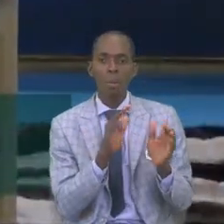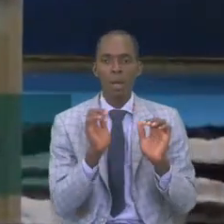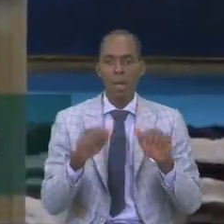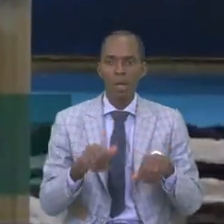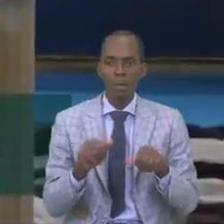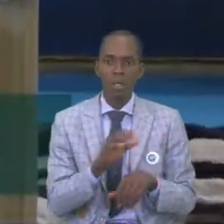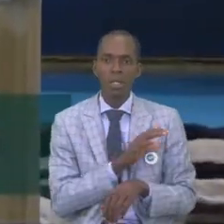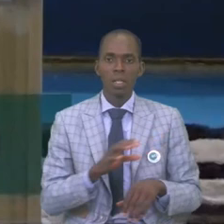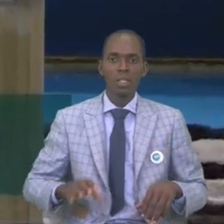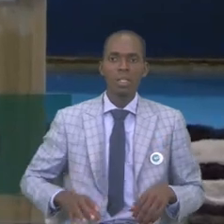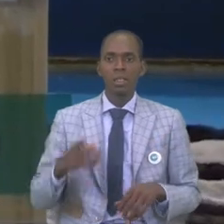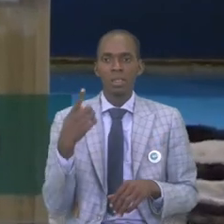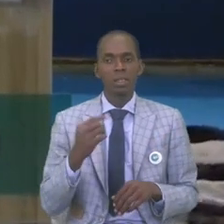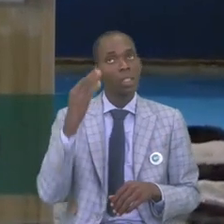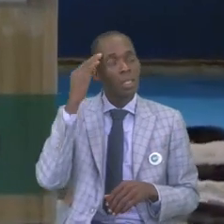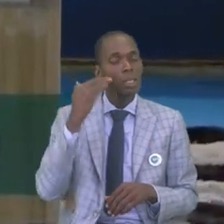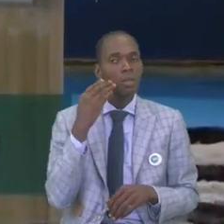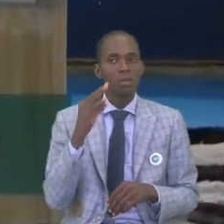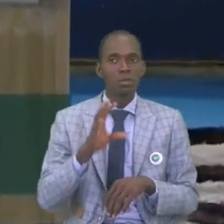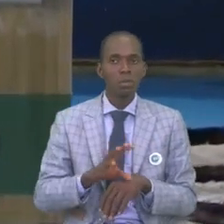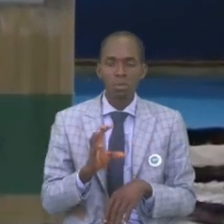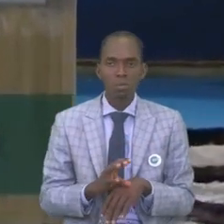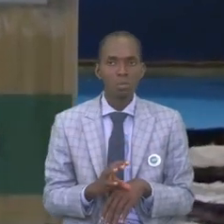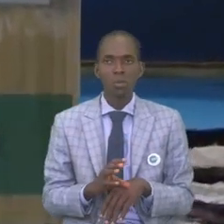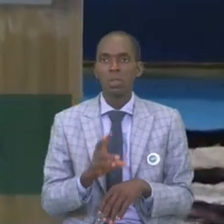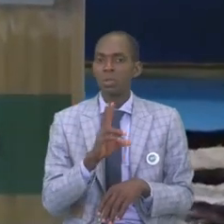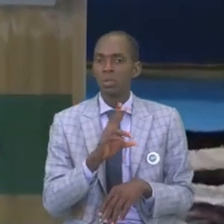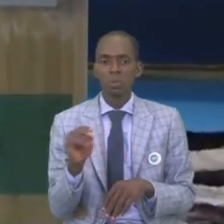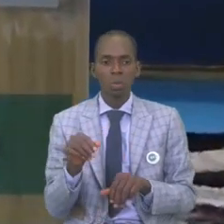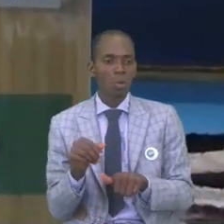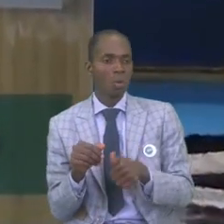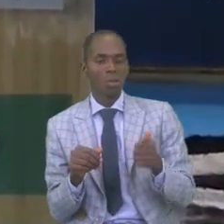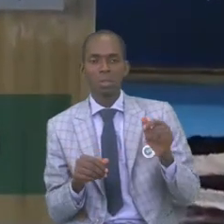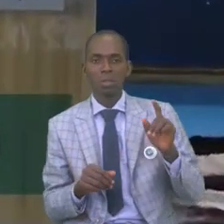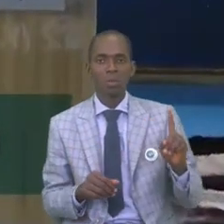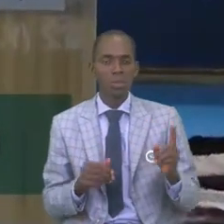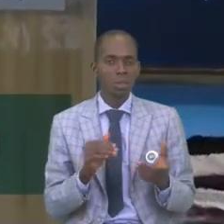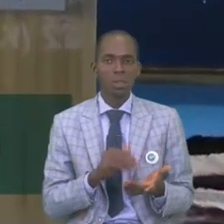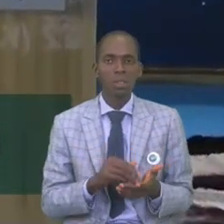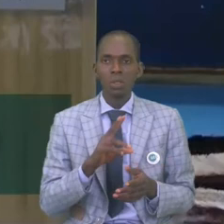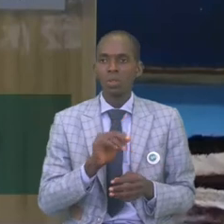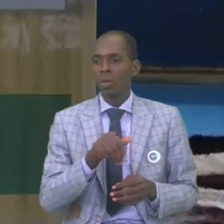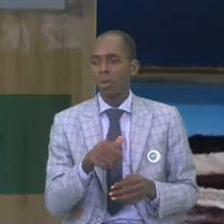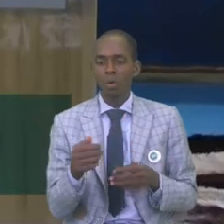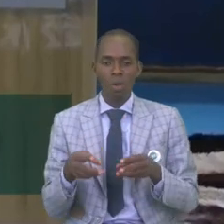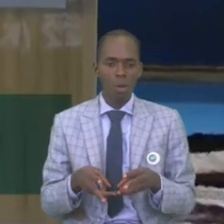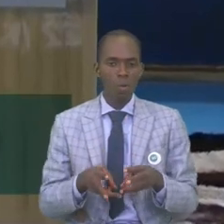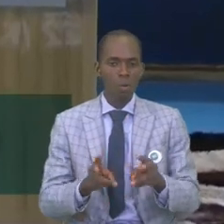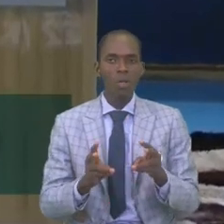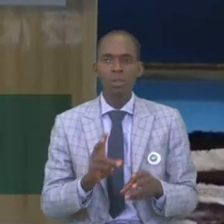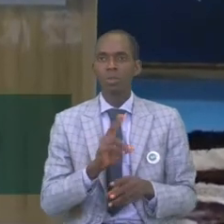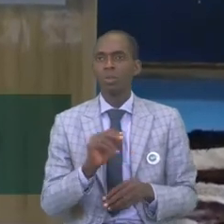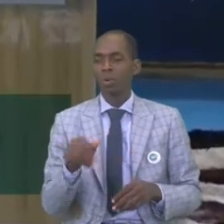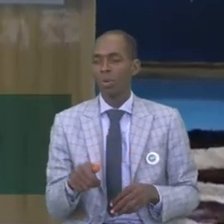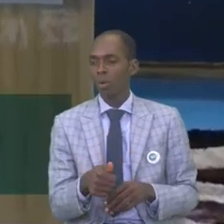head of the church. No other head, no other director, and no other pathway, no other